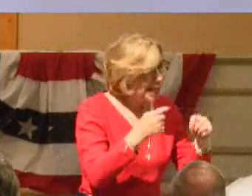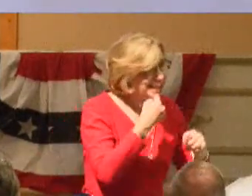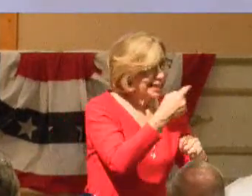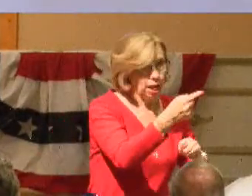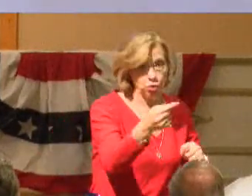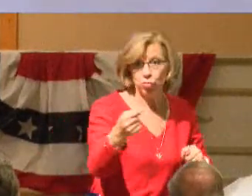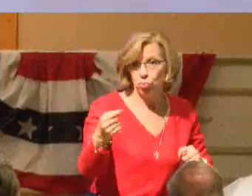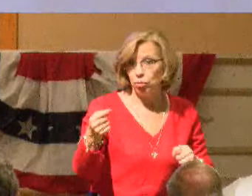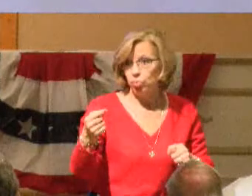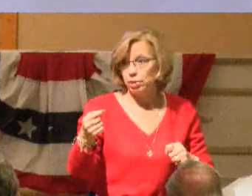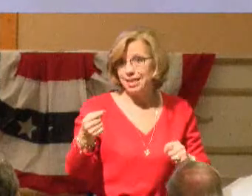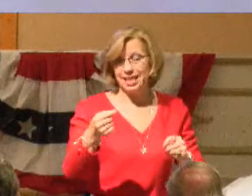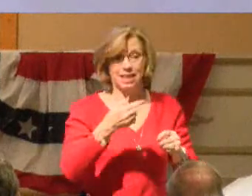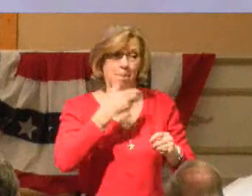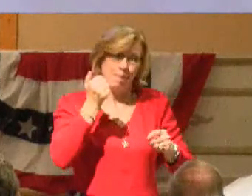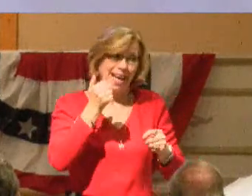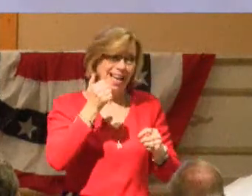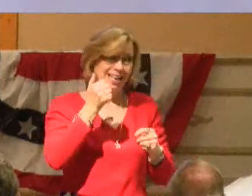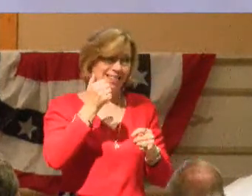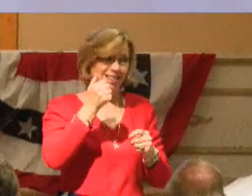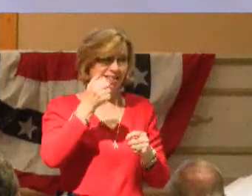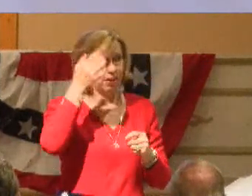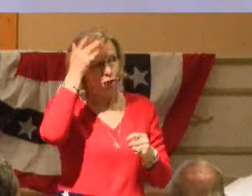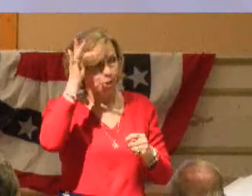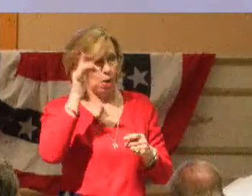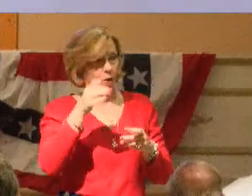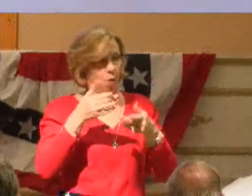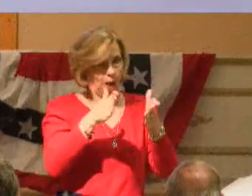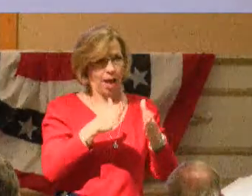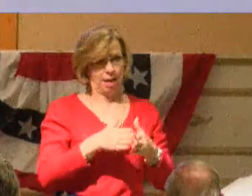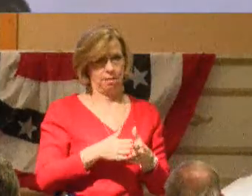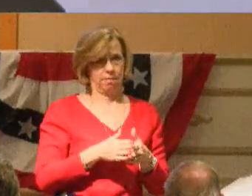this in the most intelligent way that I can. No.